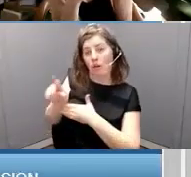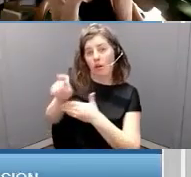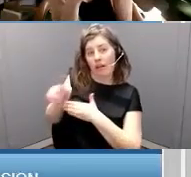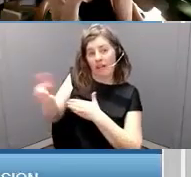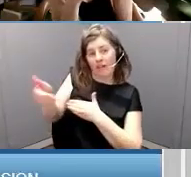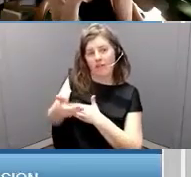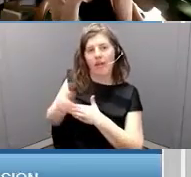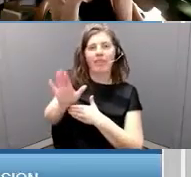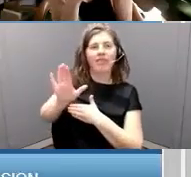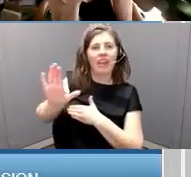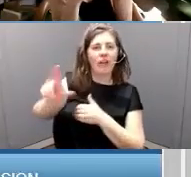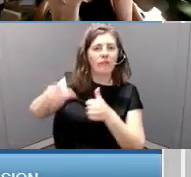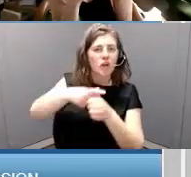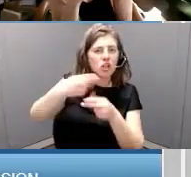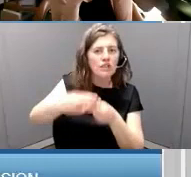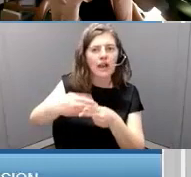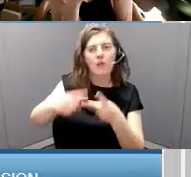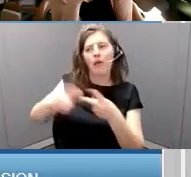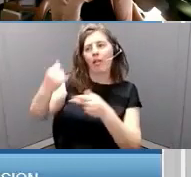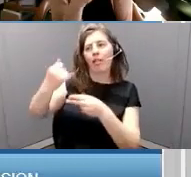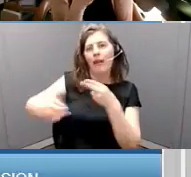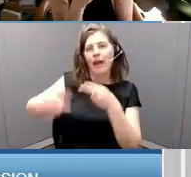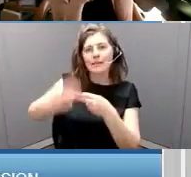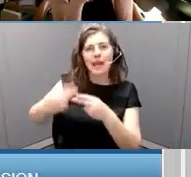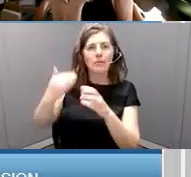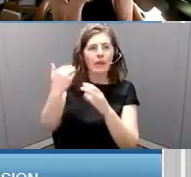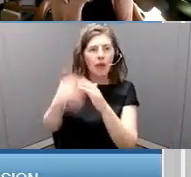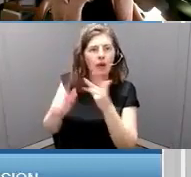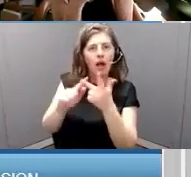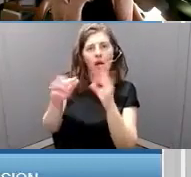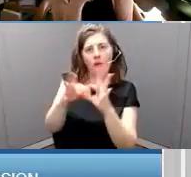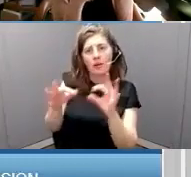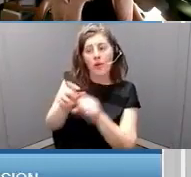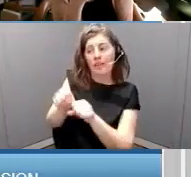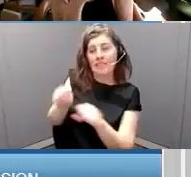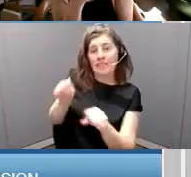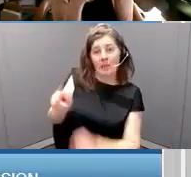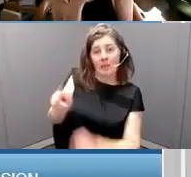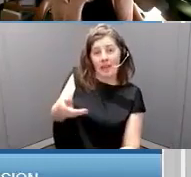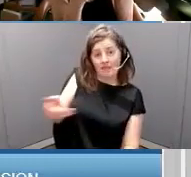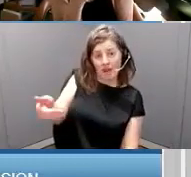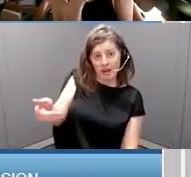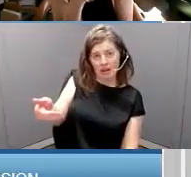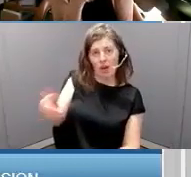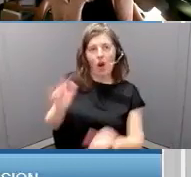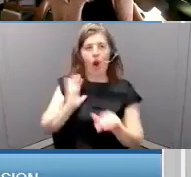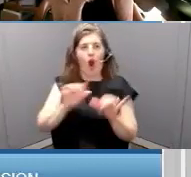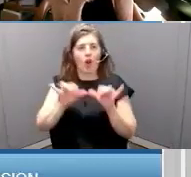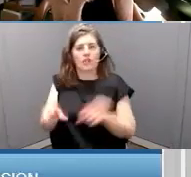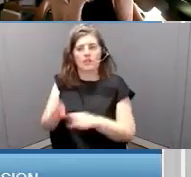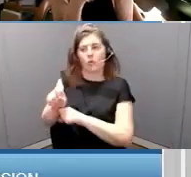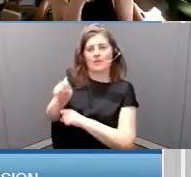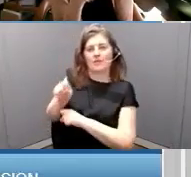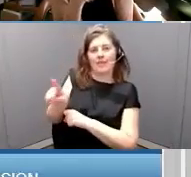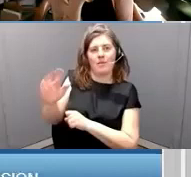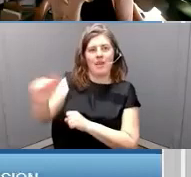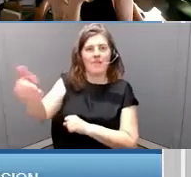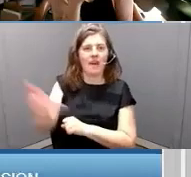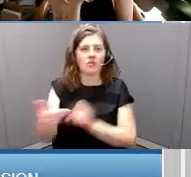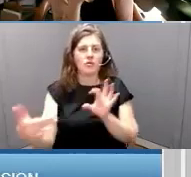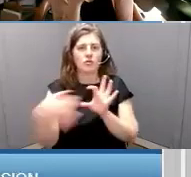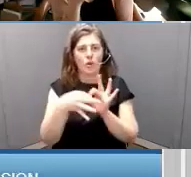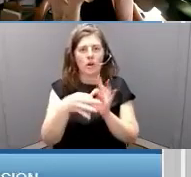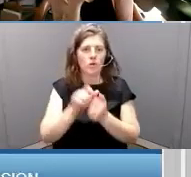their first name, last name, email, and message. You can send them an invite and our system will send them an invitation. You